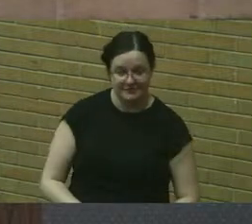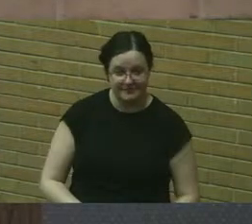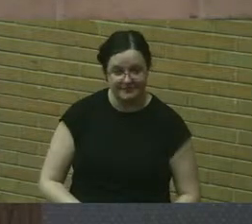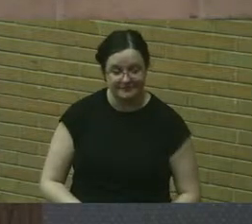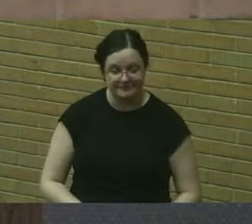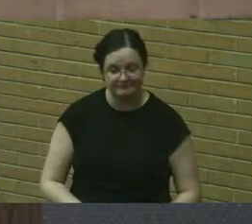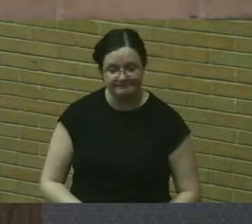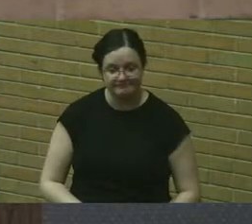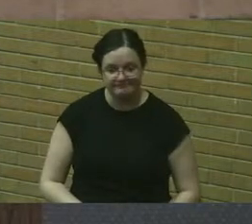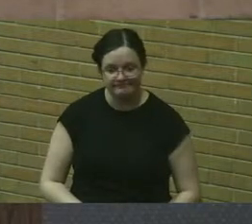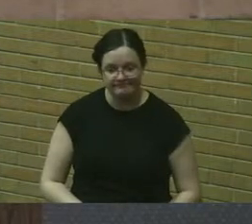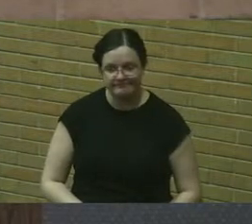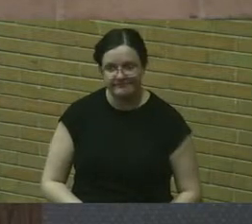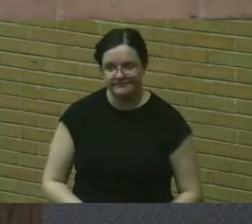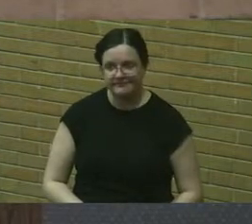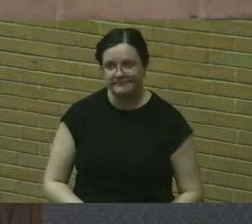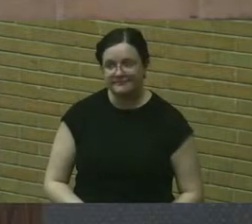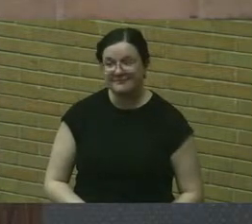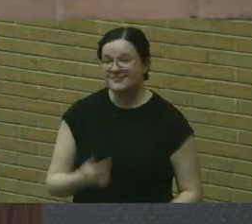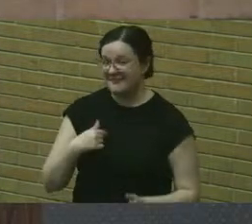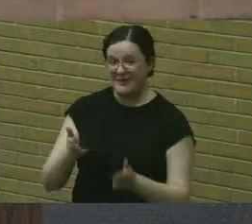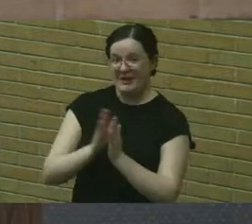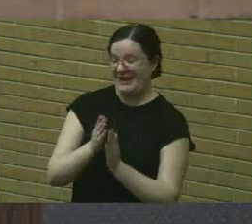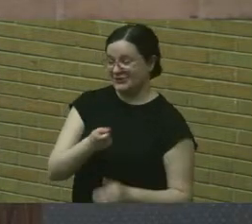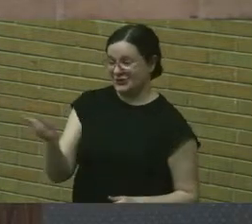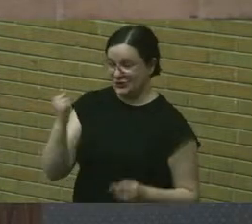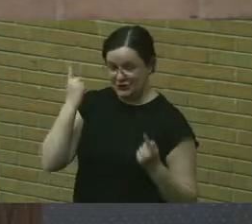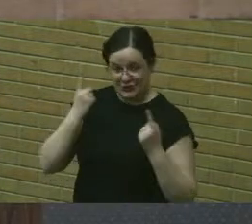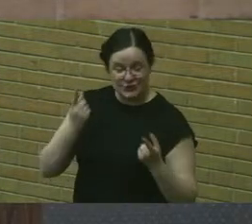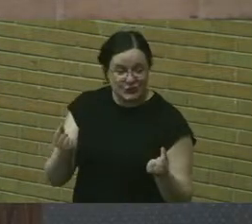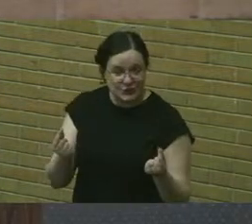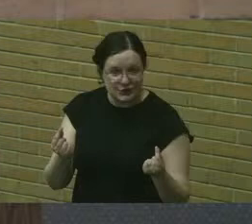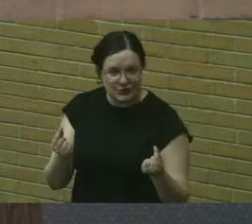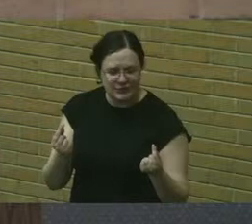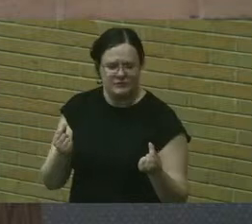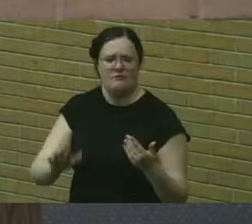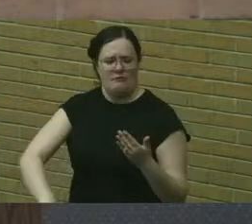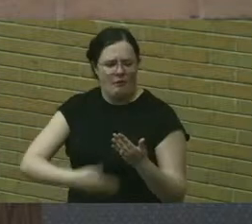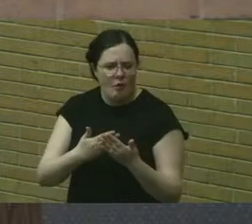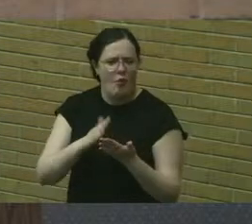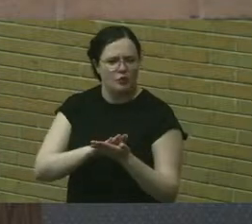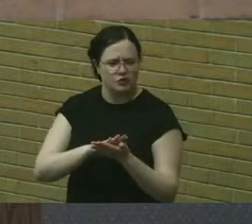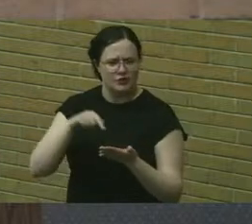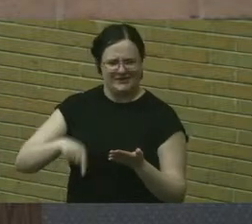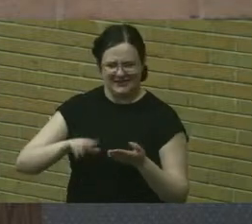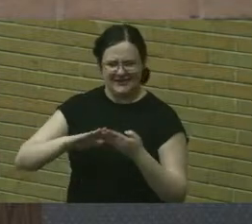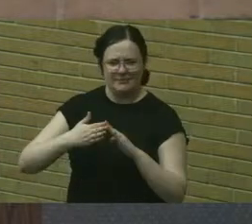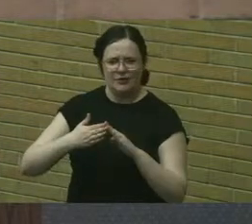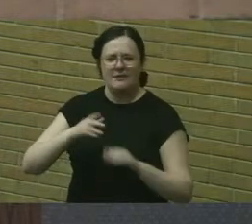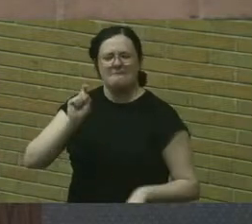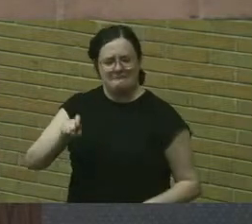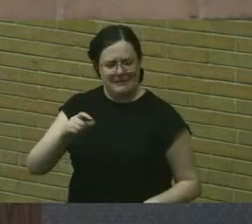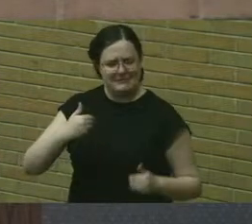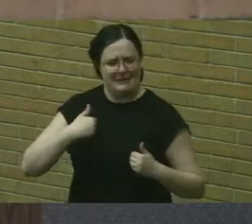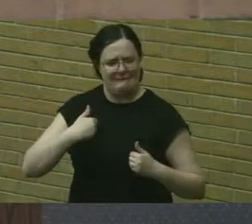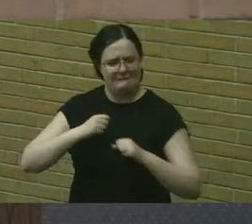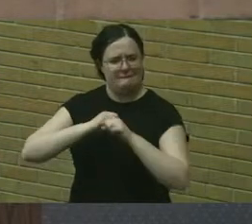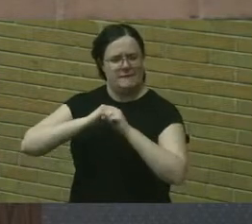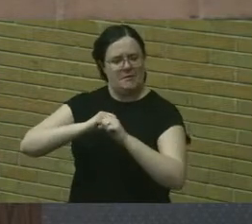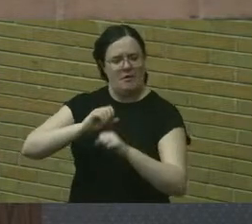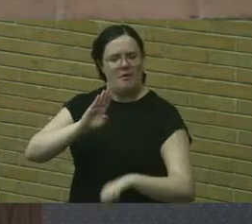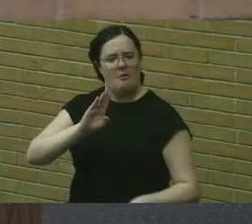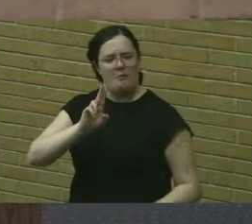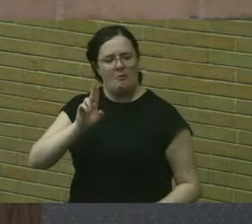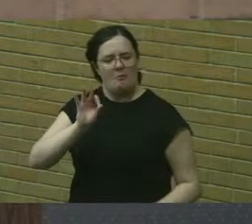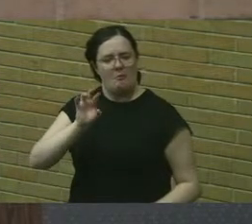sidewalk. What I would ask you to consider is that all schools in our community need to have some kind of a buffer zone for the students to